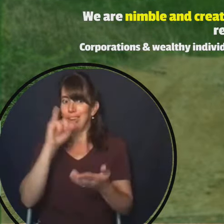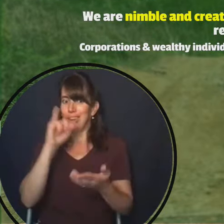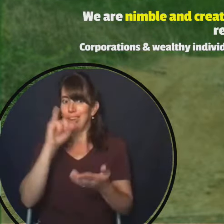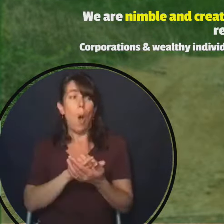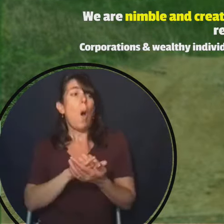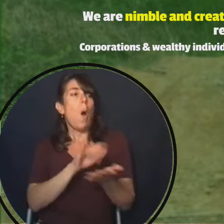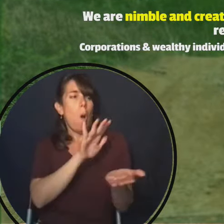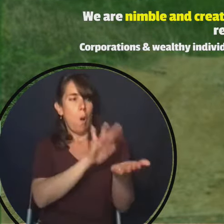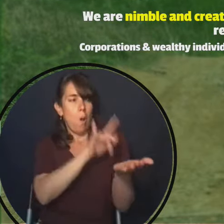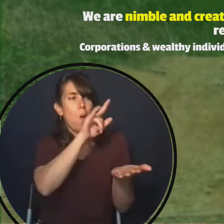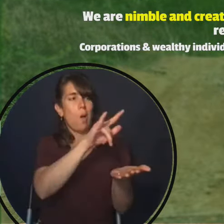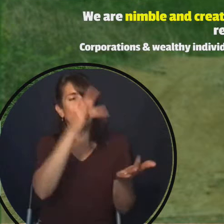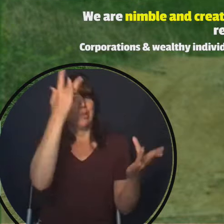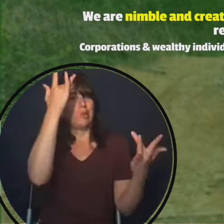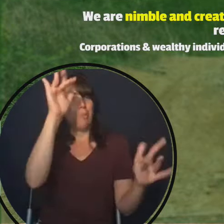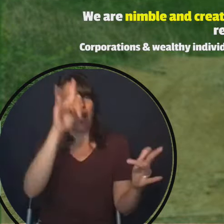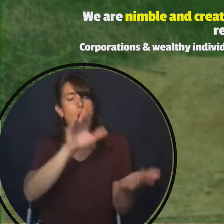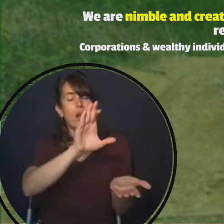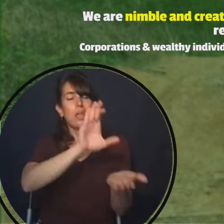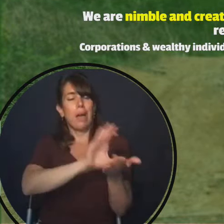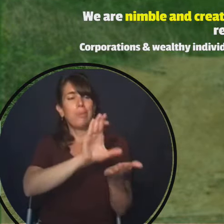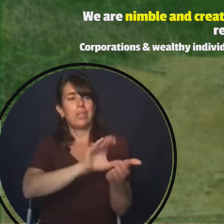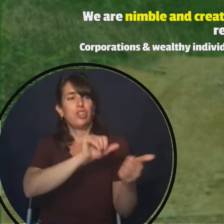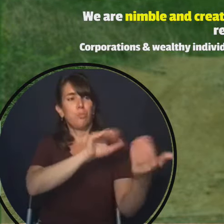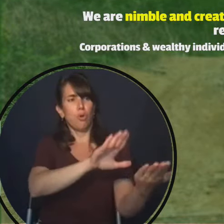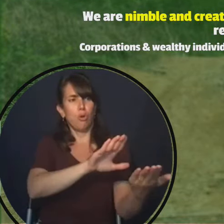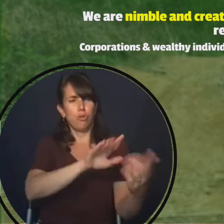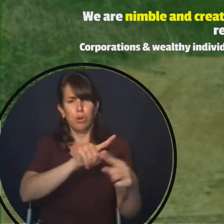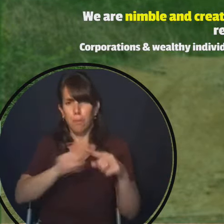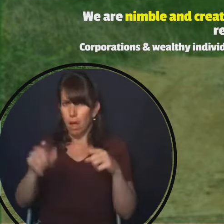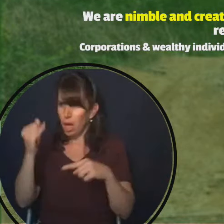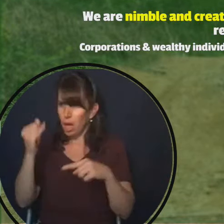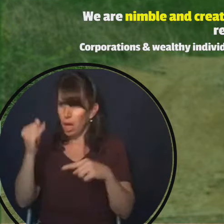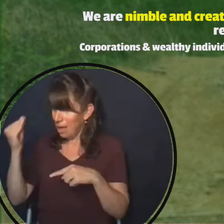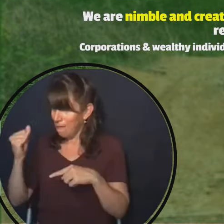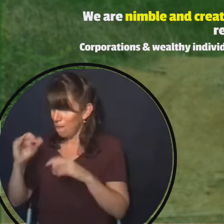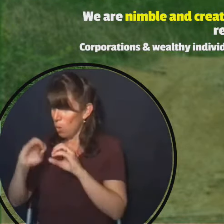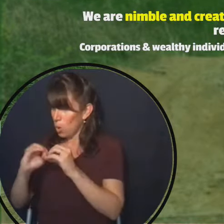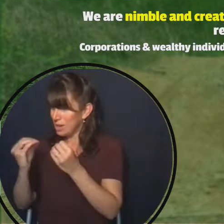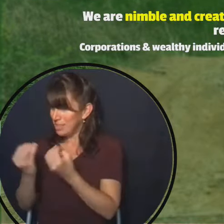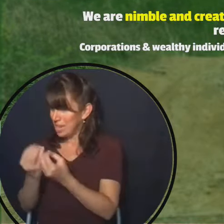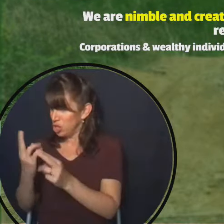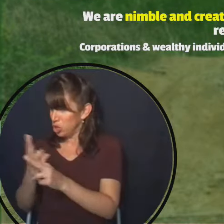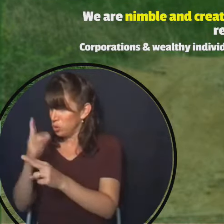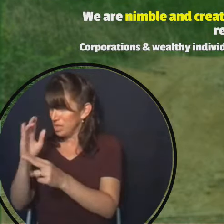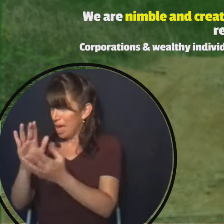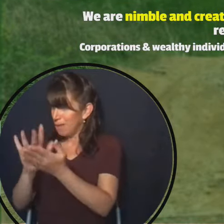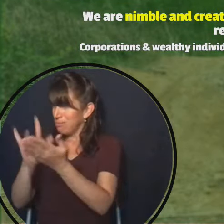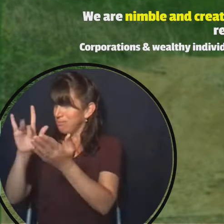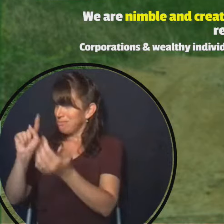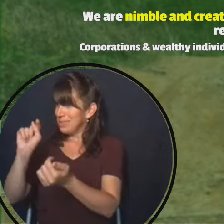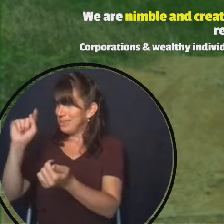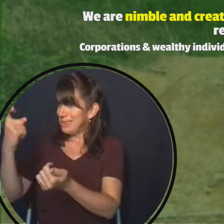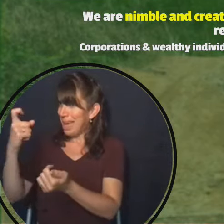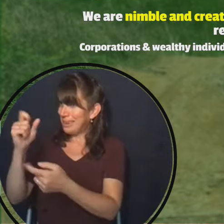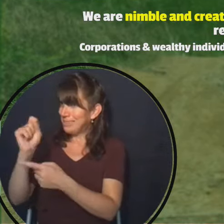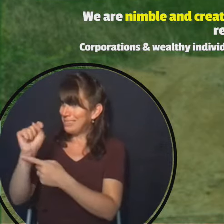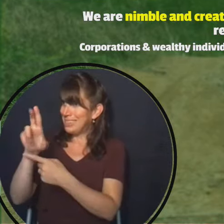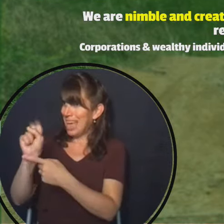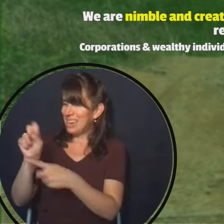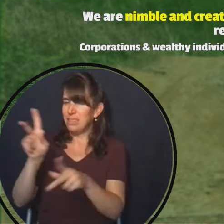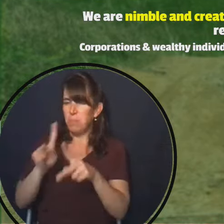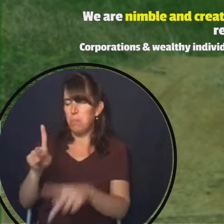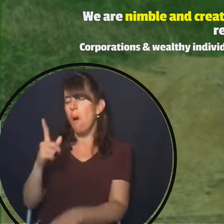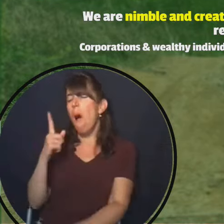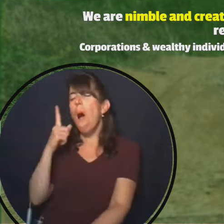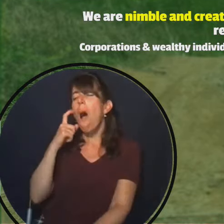led, you know, capitalist endeavor, but suddenly it's a group of neighbors doing helping each other, and it's viewed as like that's some sort of criminal enterprise. So